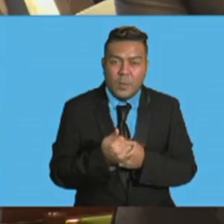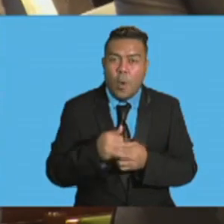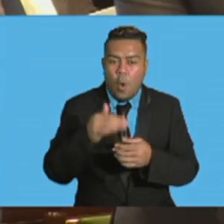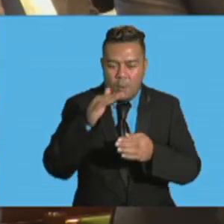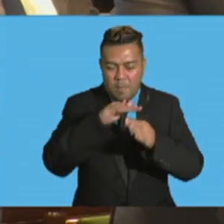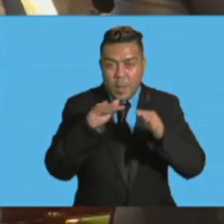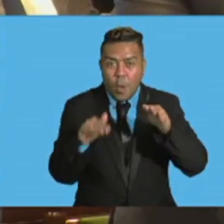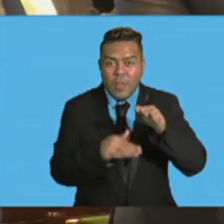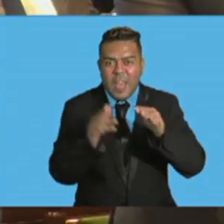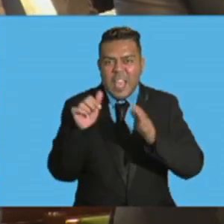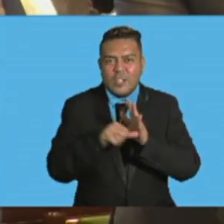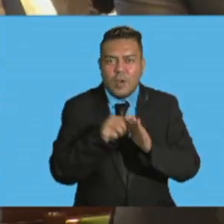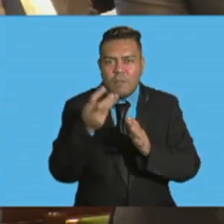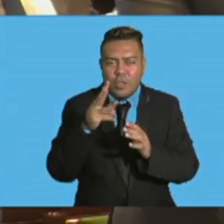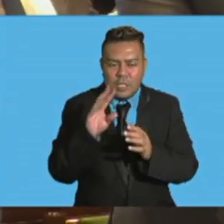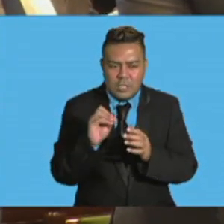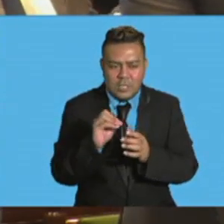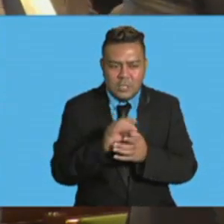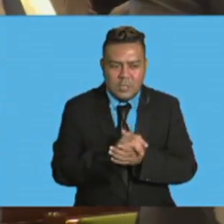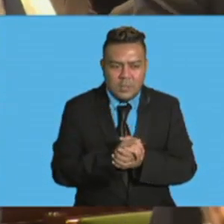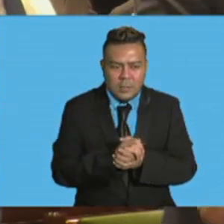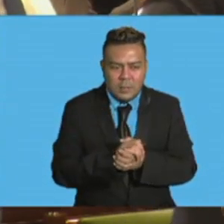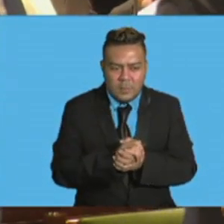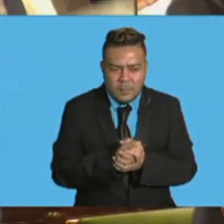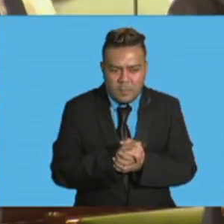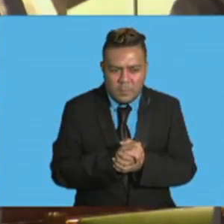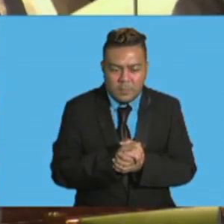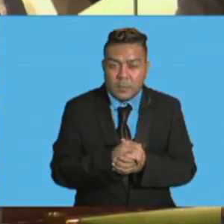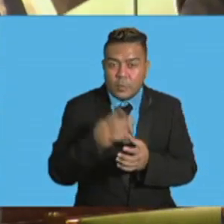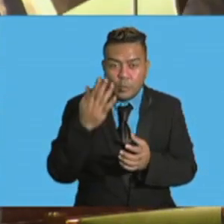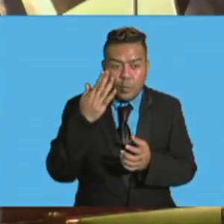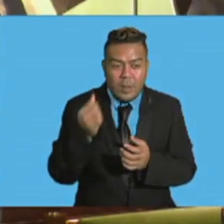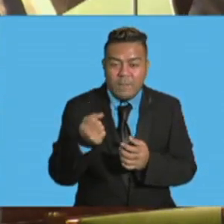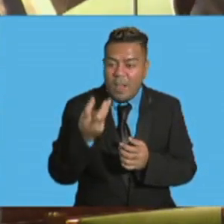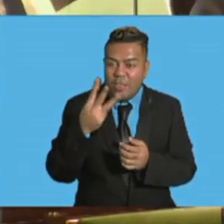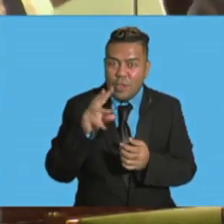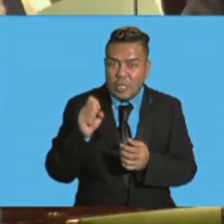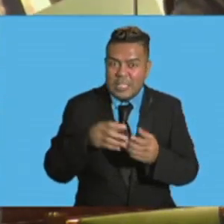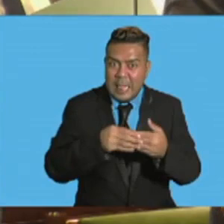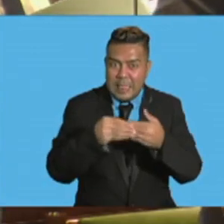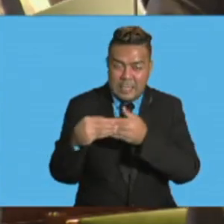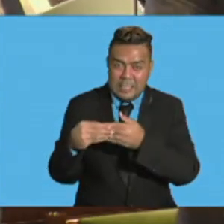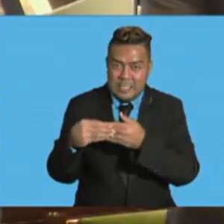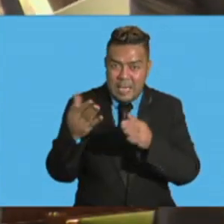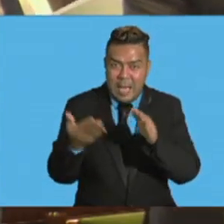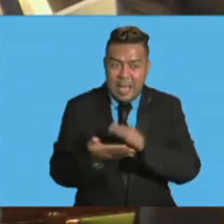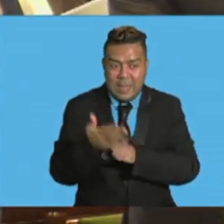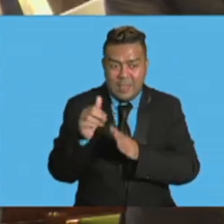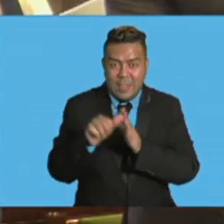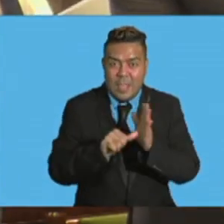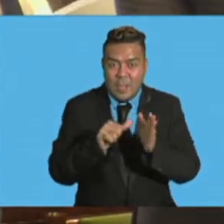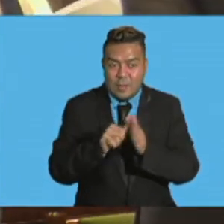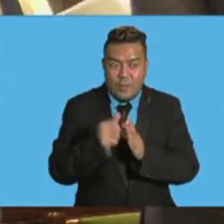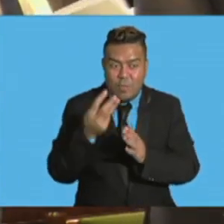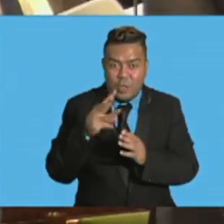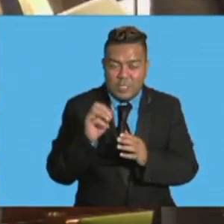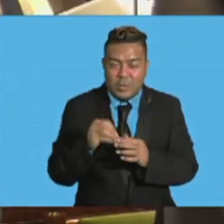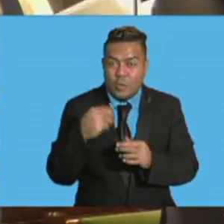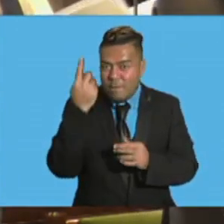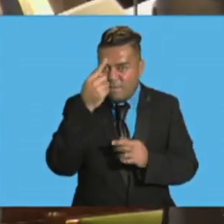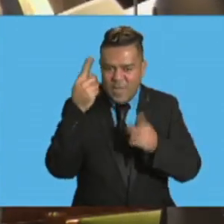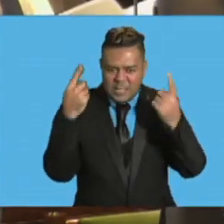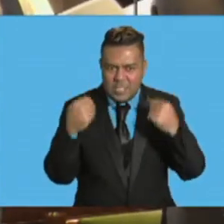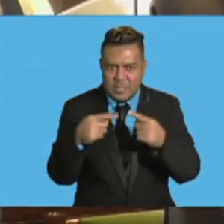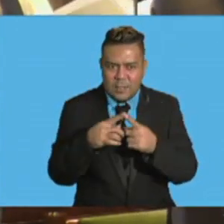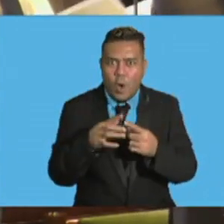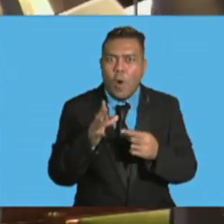30. Mr. Speaker, so our goal in all of this was to identify 30 leaders under the age of 30 or faces of Fiji's future and